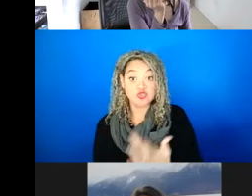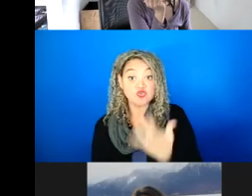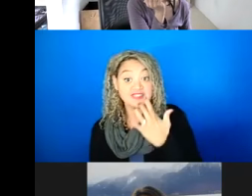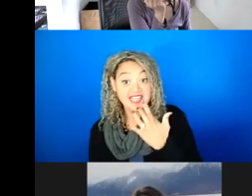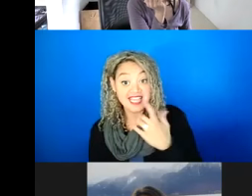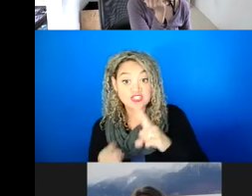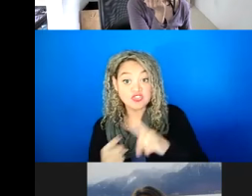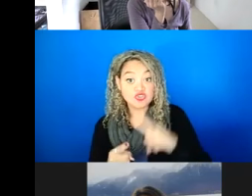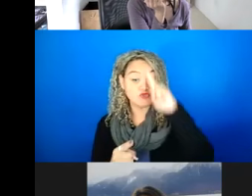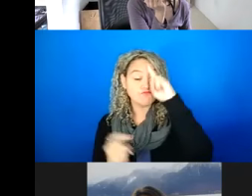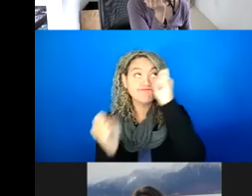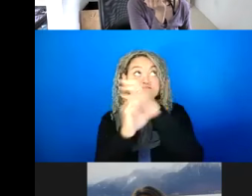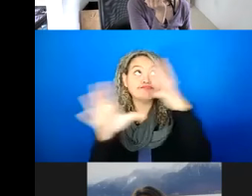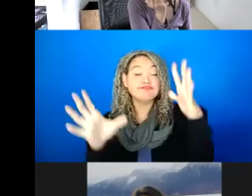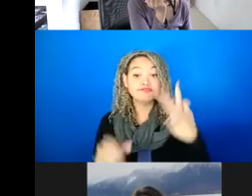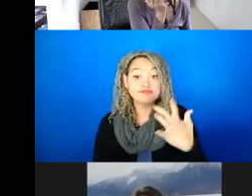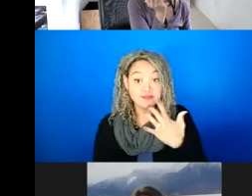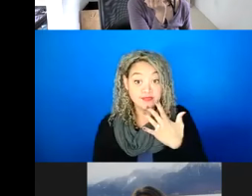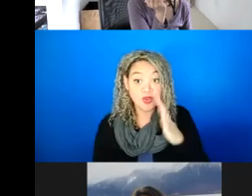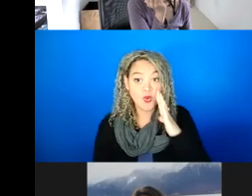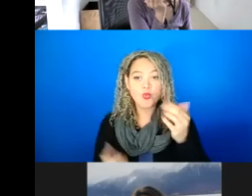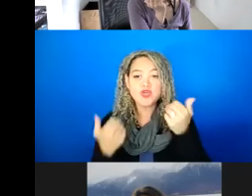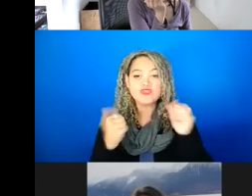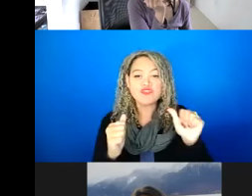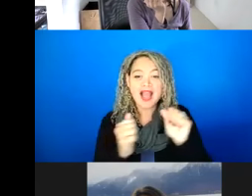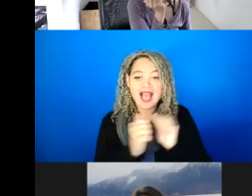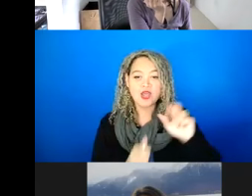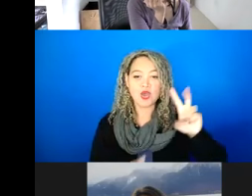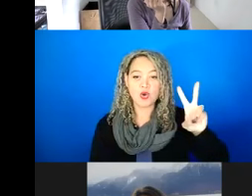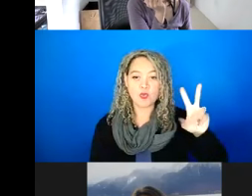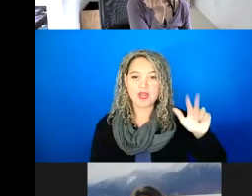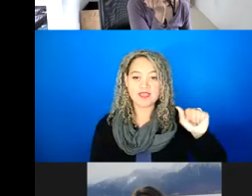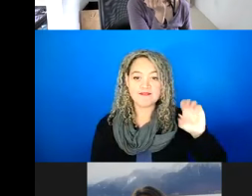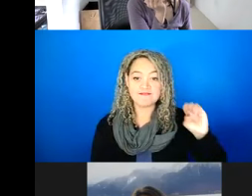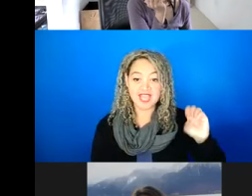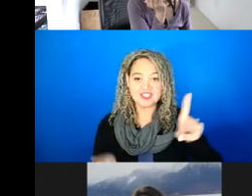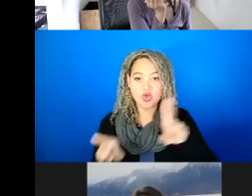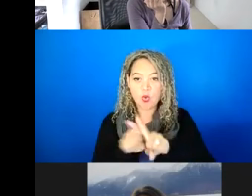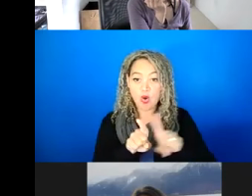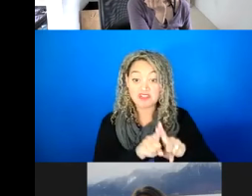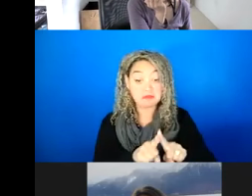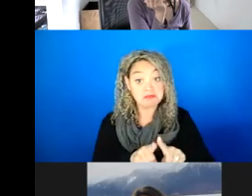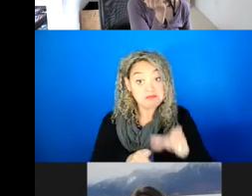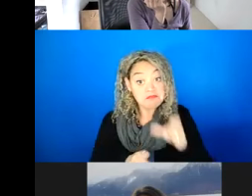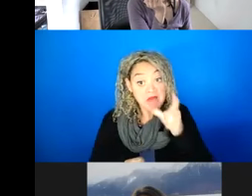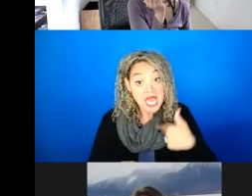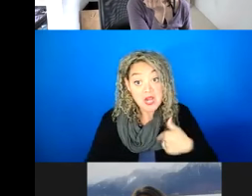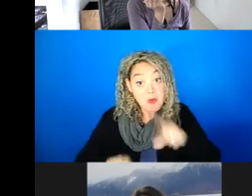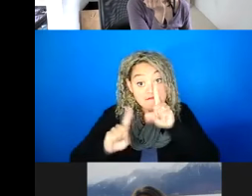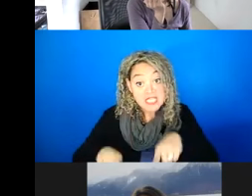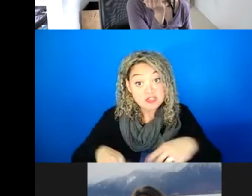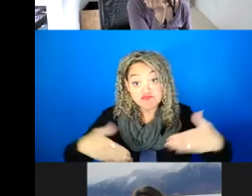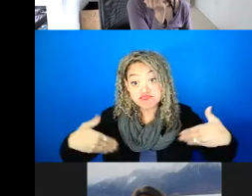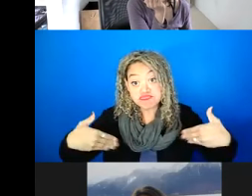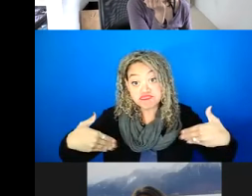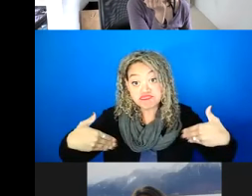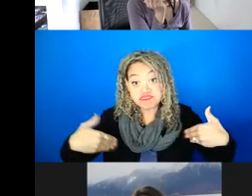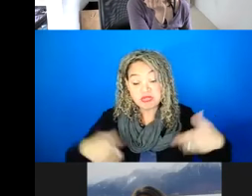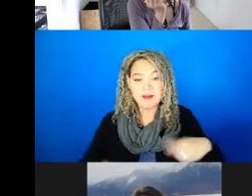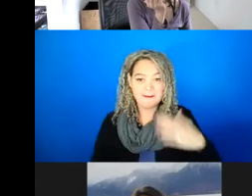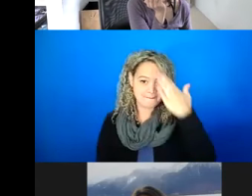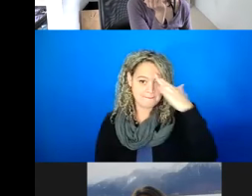imagined taste? And of course, we're going to try this with vaso as well. And I don't have an answer, but I do know, since